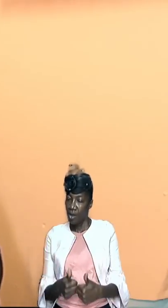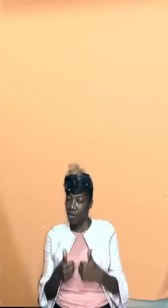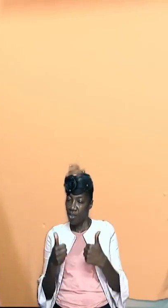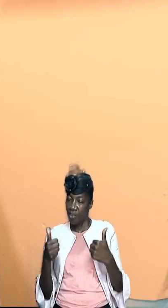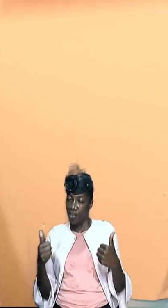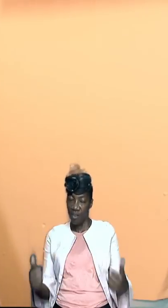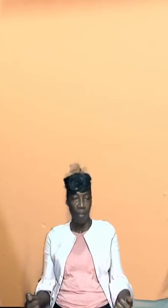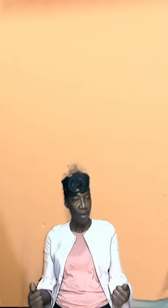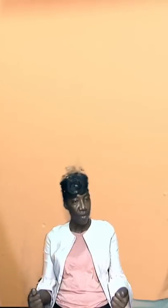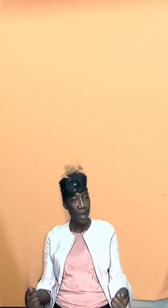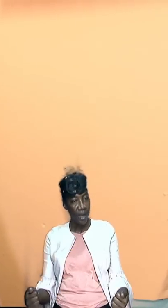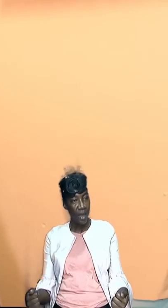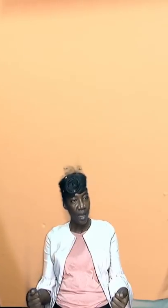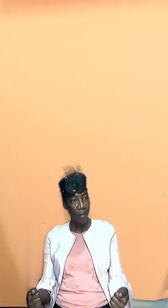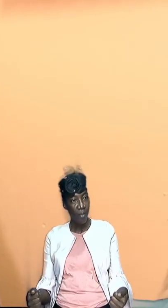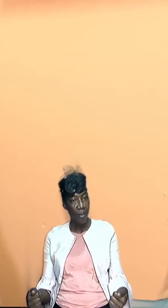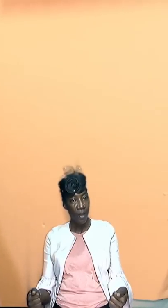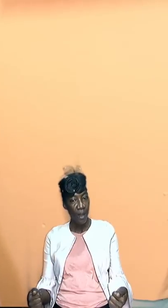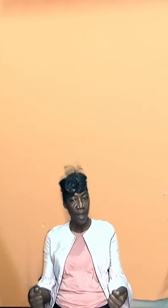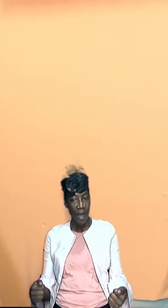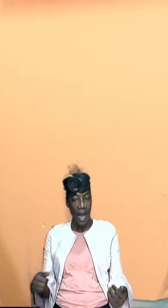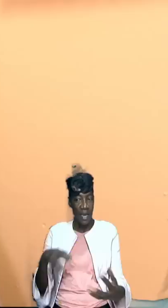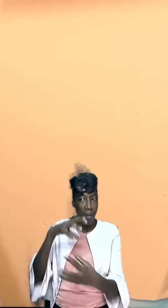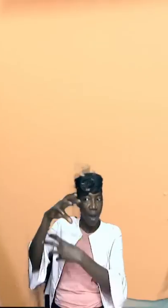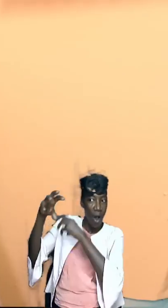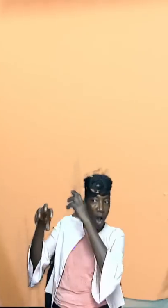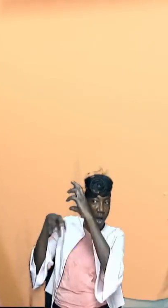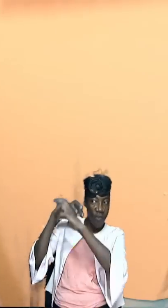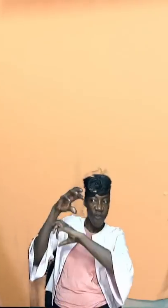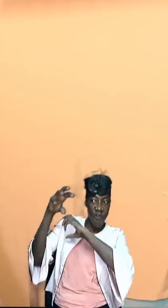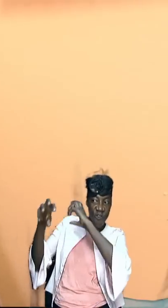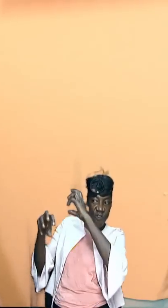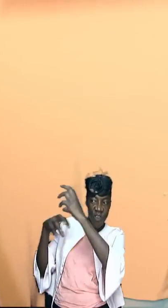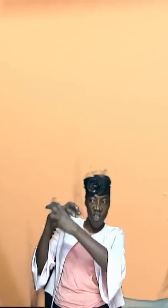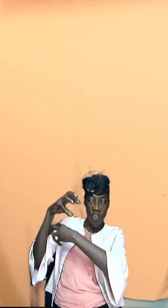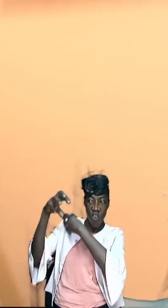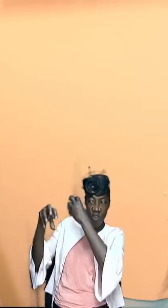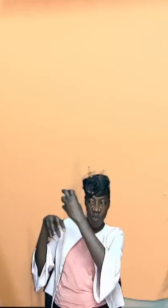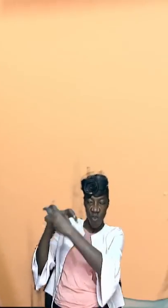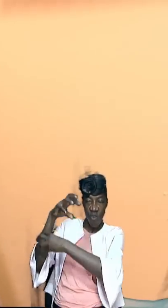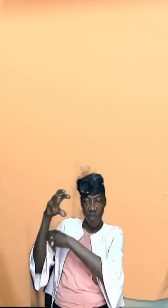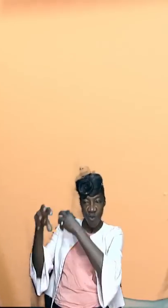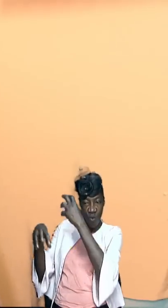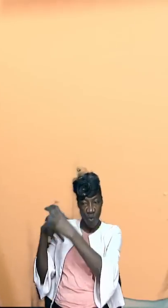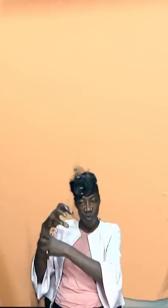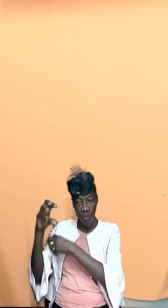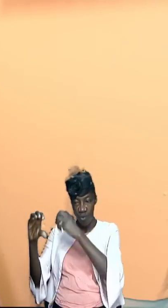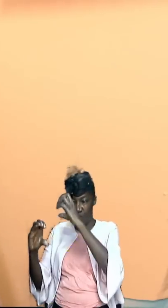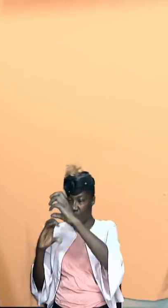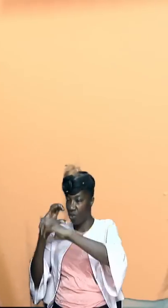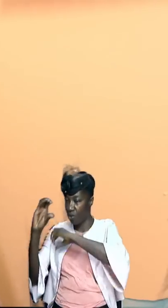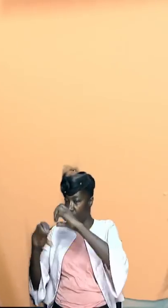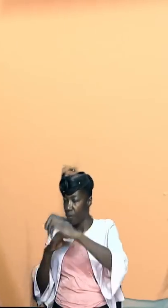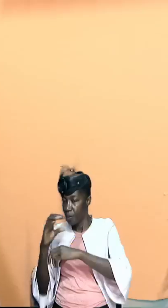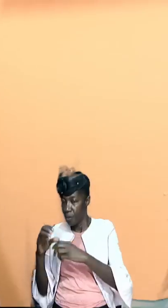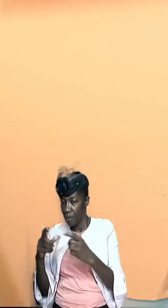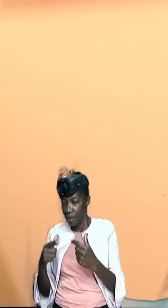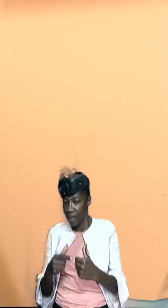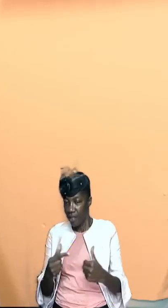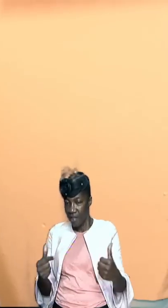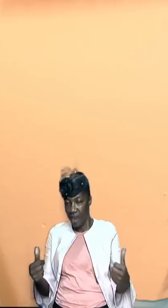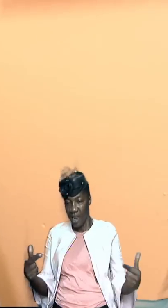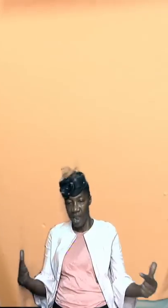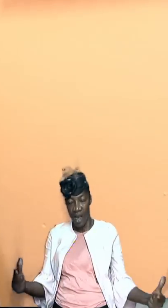now, and he confounded the language. So here it is that you have families and you